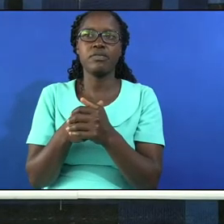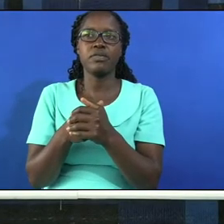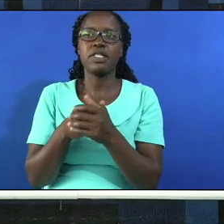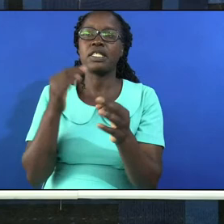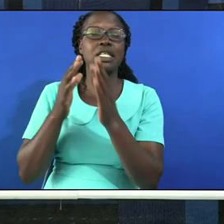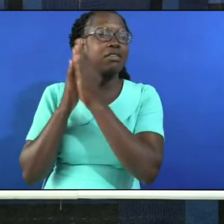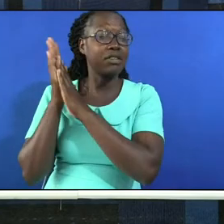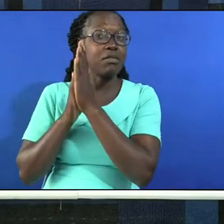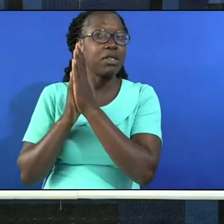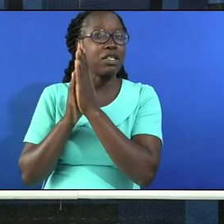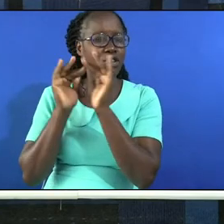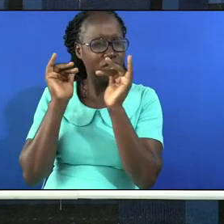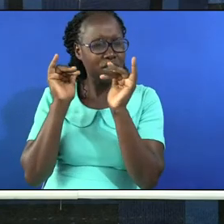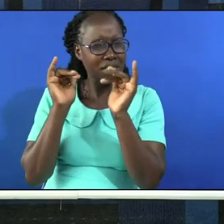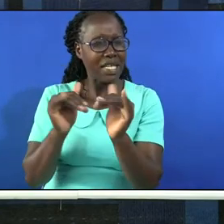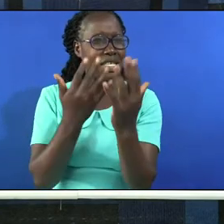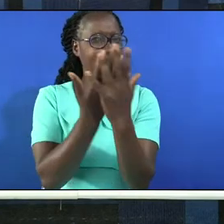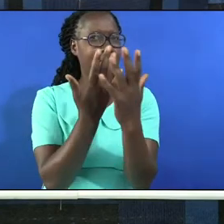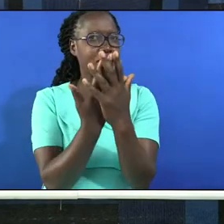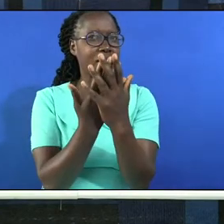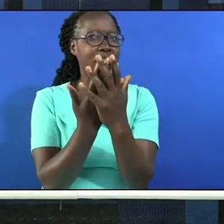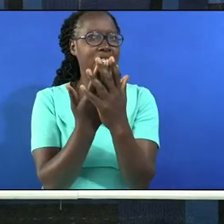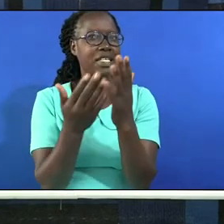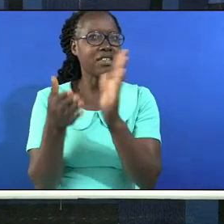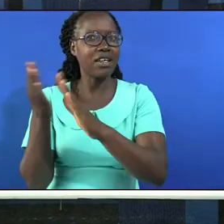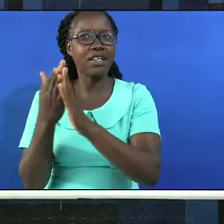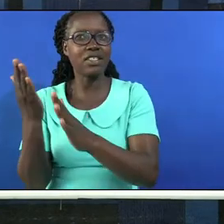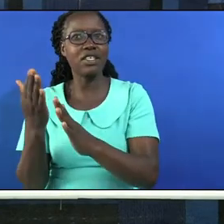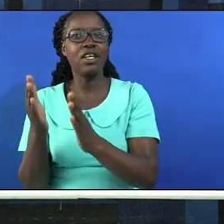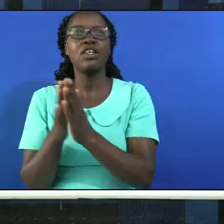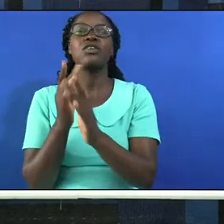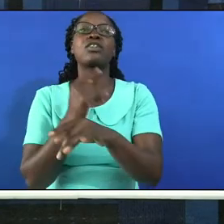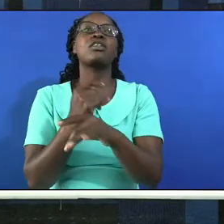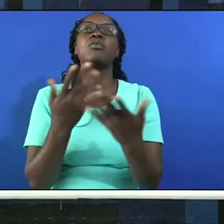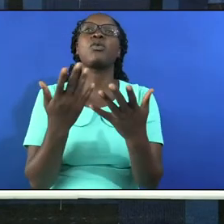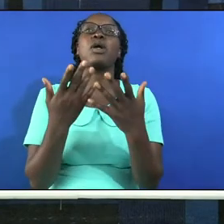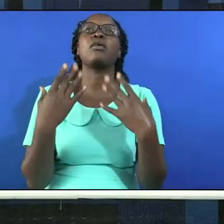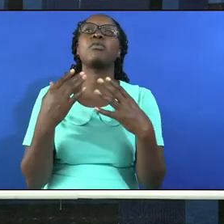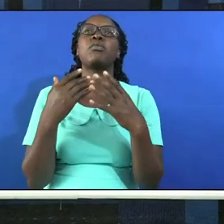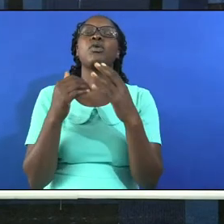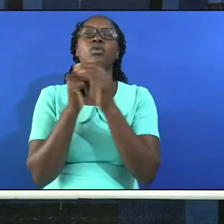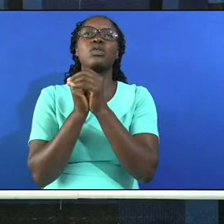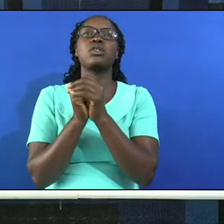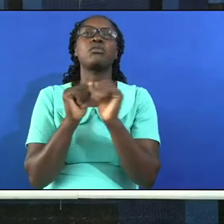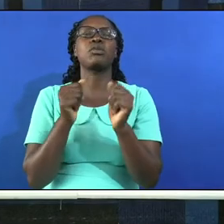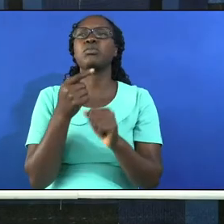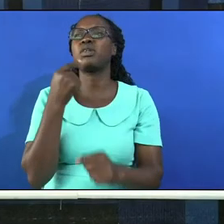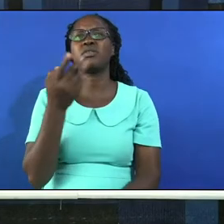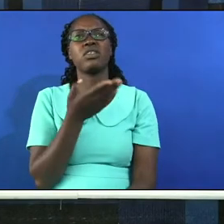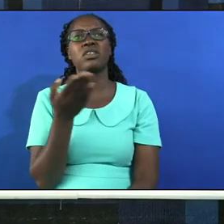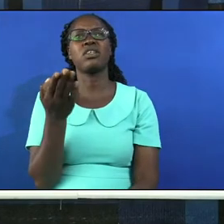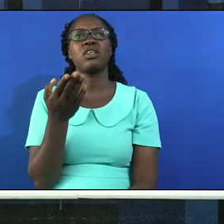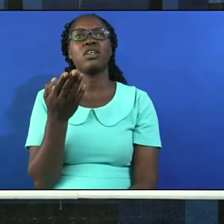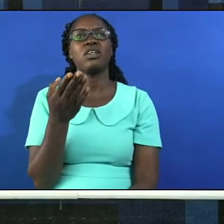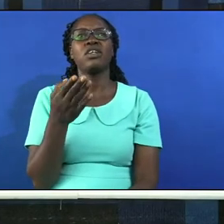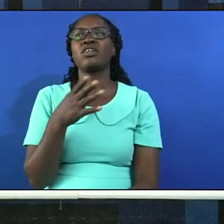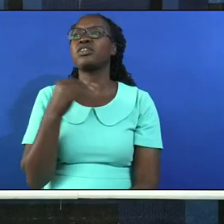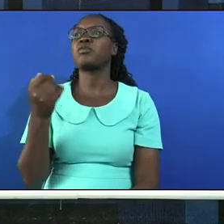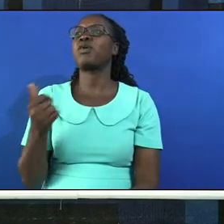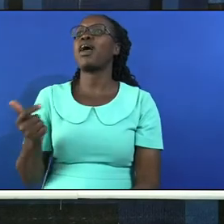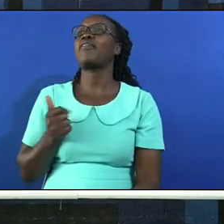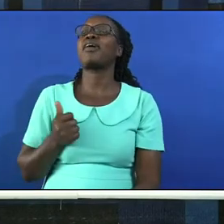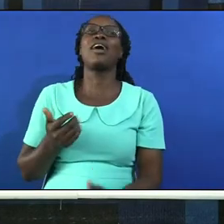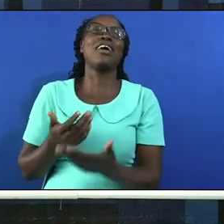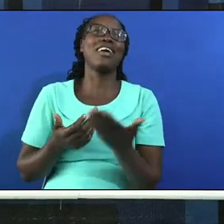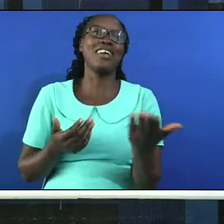If Samson had not stayed in prison and he had just rushed to that temple where people are worshiping, he would have said, can you take me where the